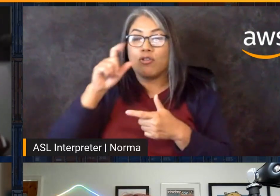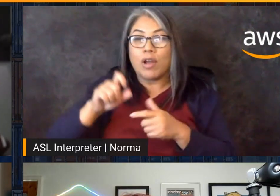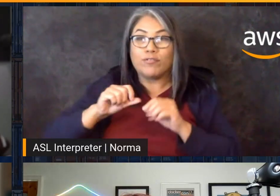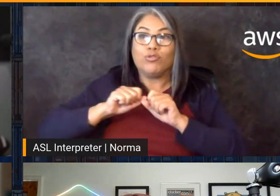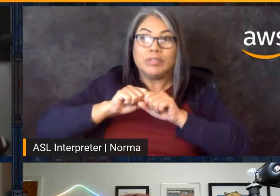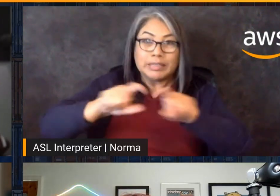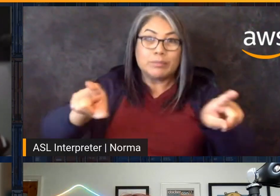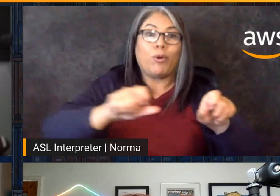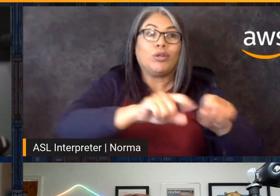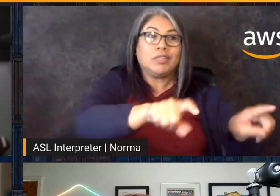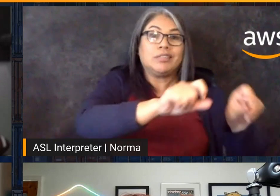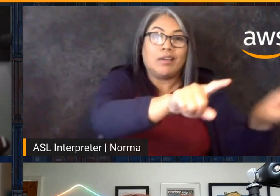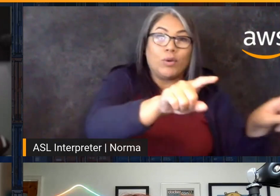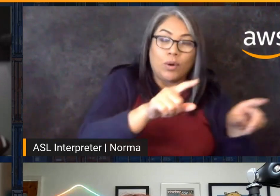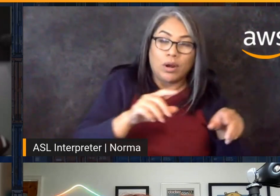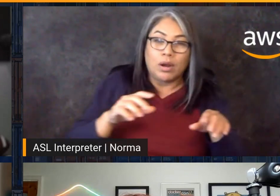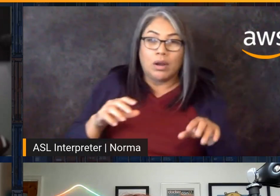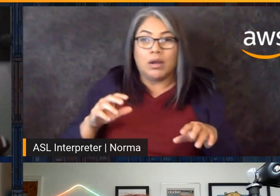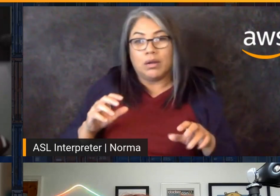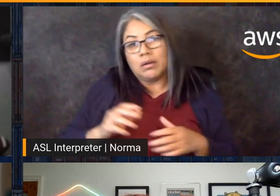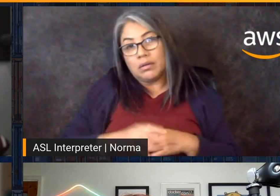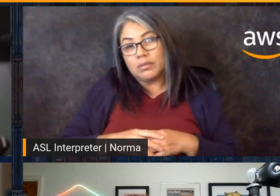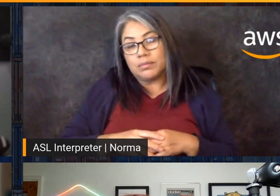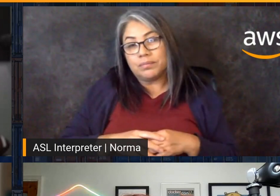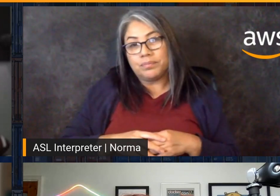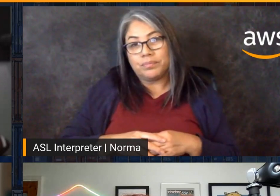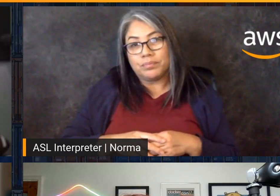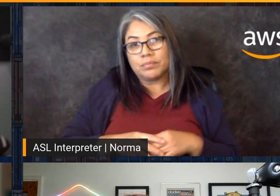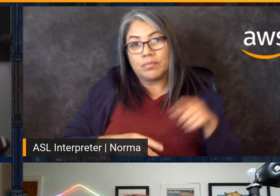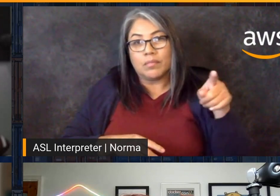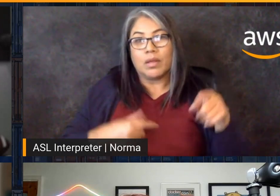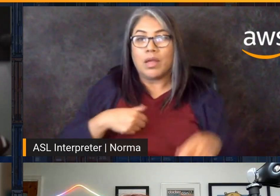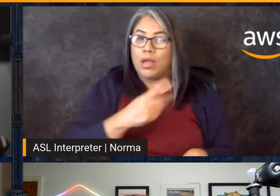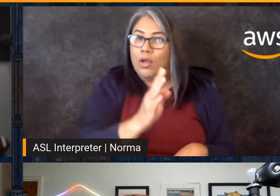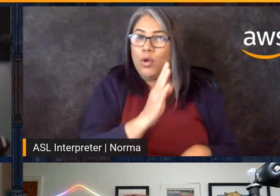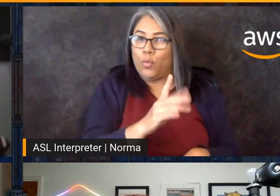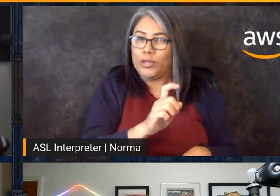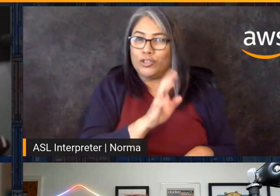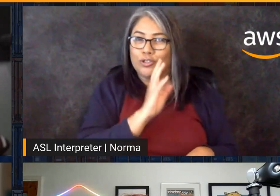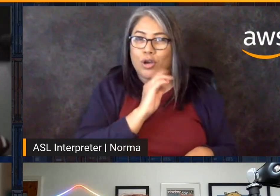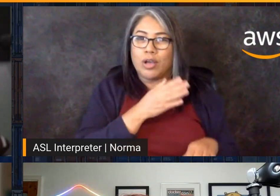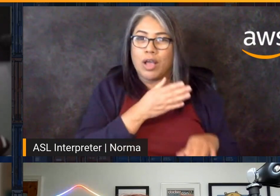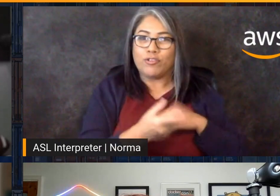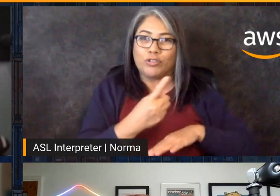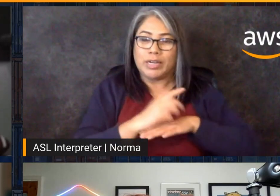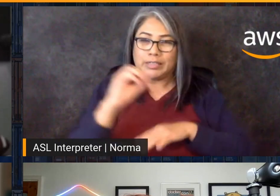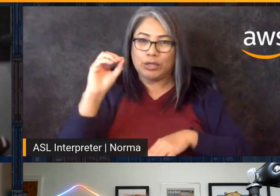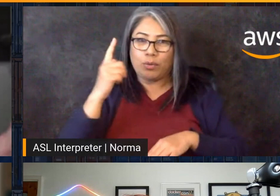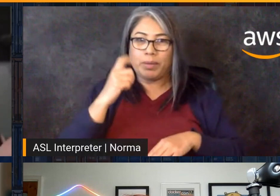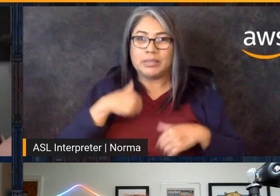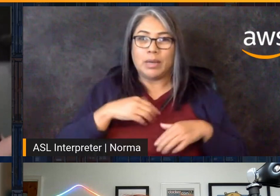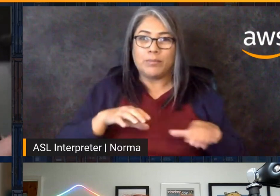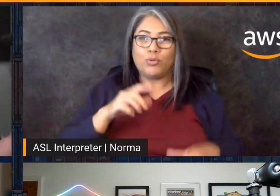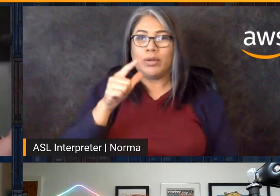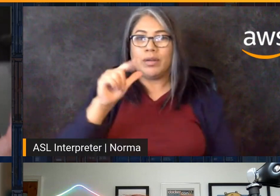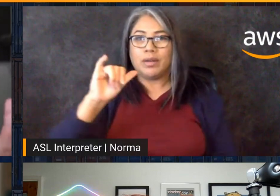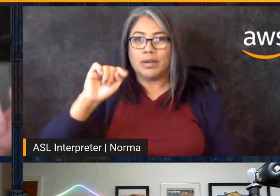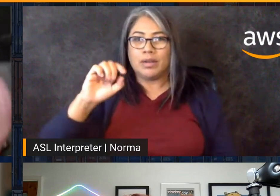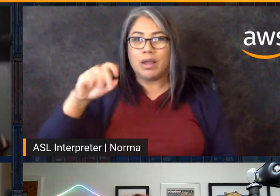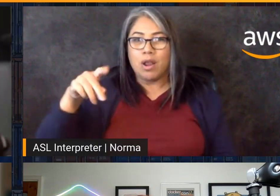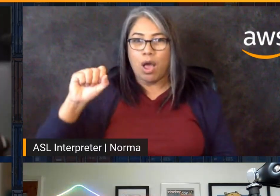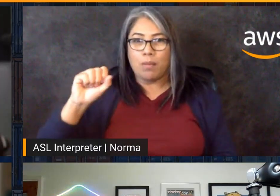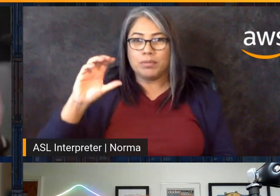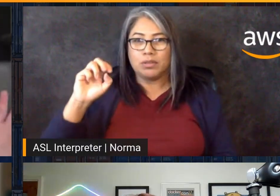I could centralize that service. We should talk like after our day 0 events, because I'm doing GitOpsCon, and secrets management is